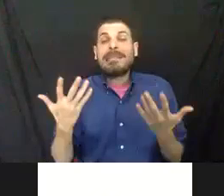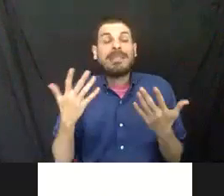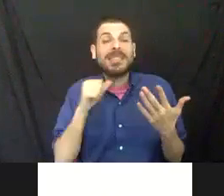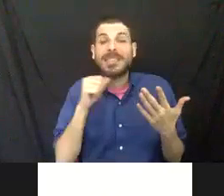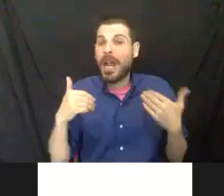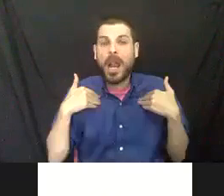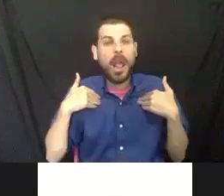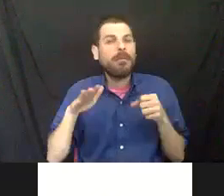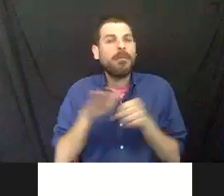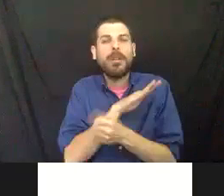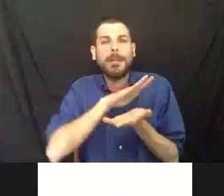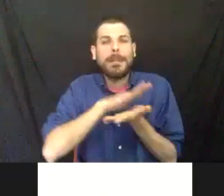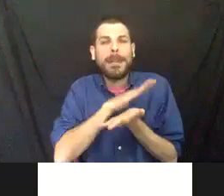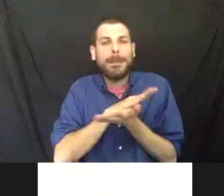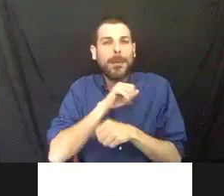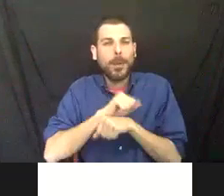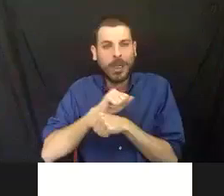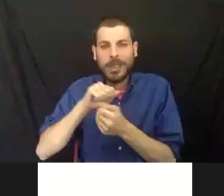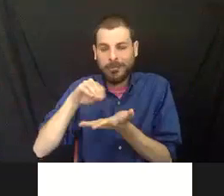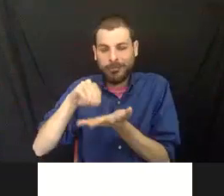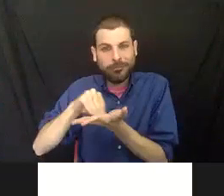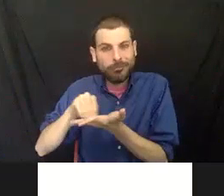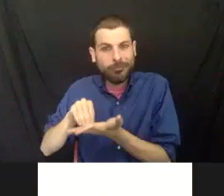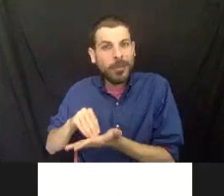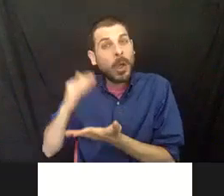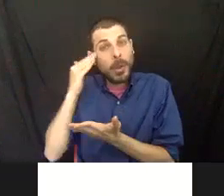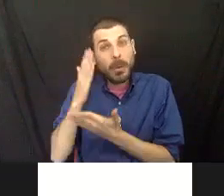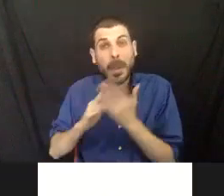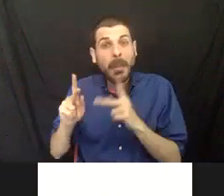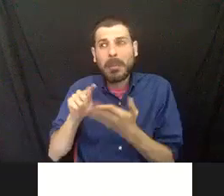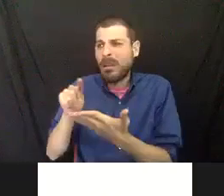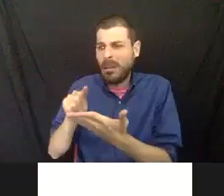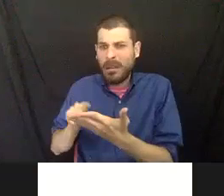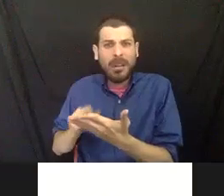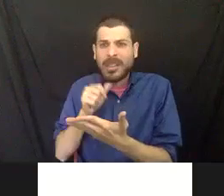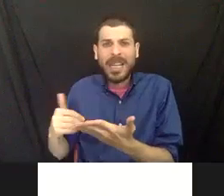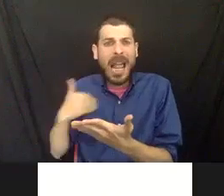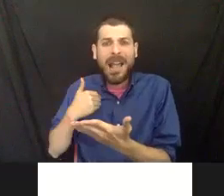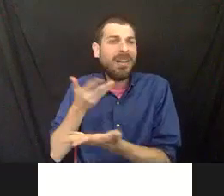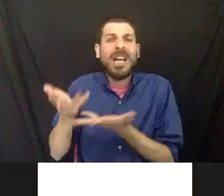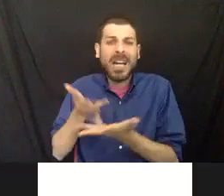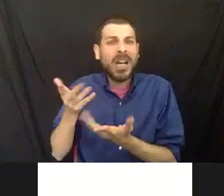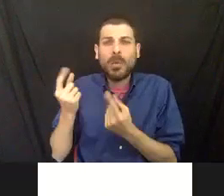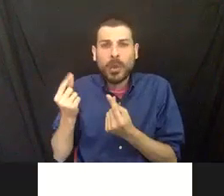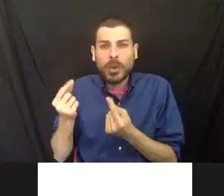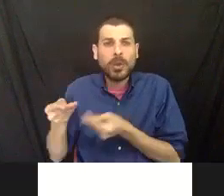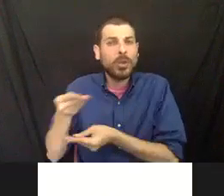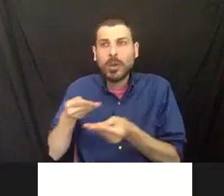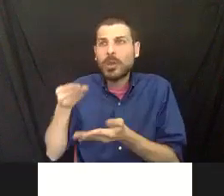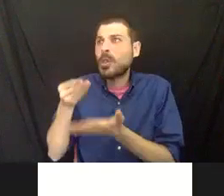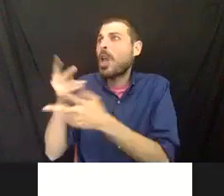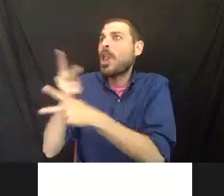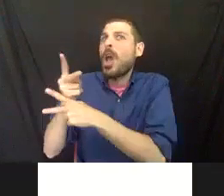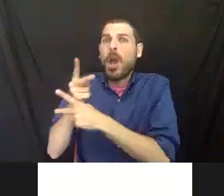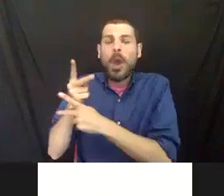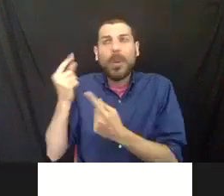that they made that transaction, or that, you know, those loans actually transferred hands. So that would be the defense